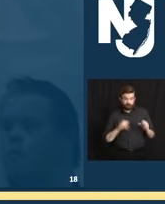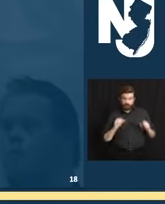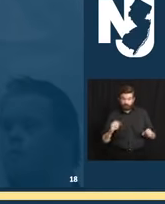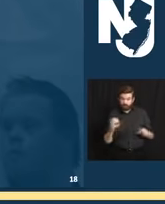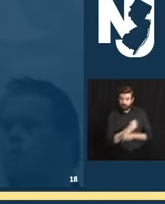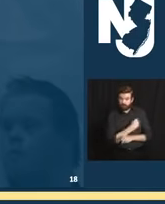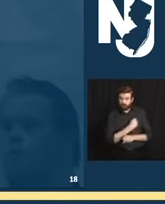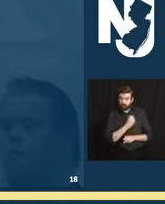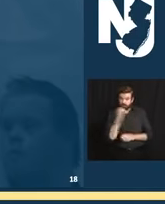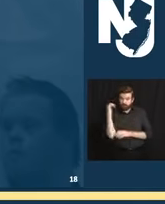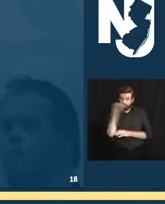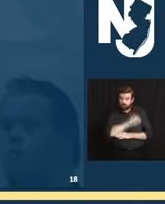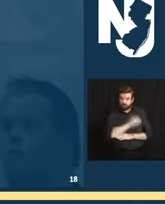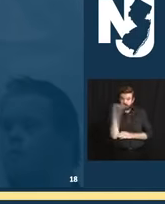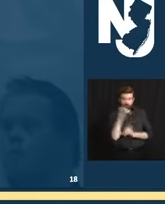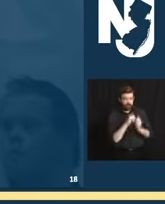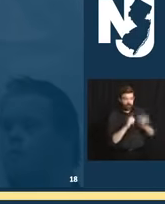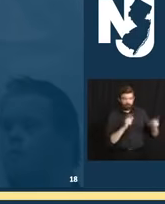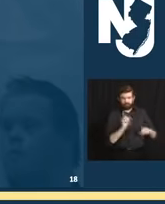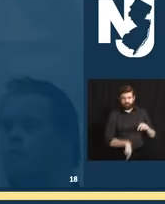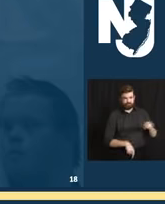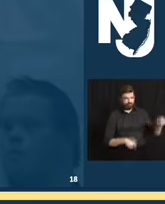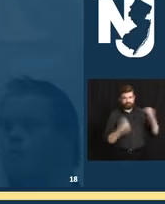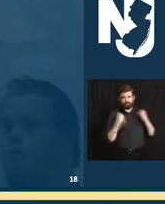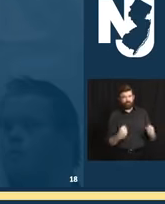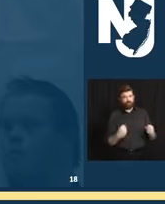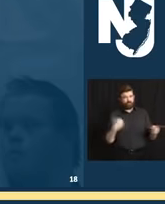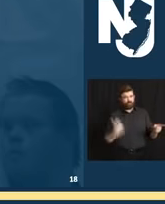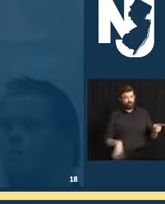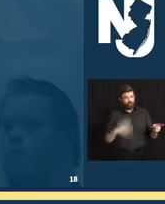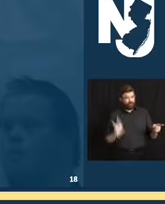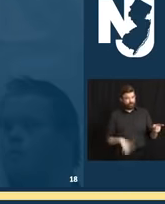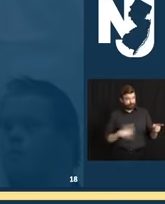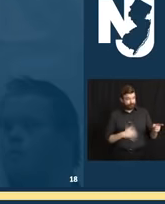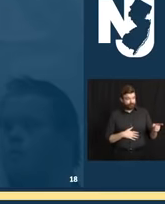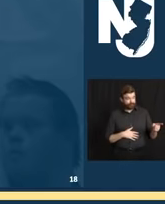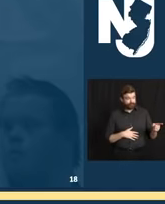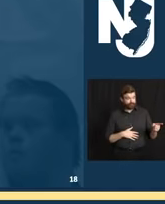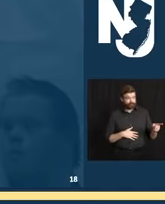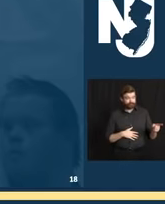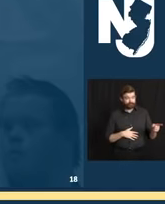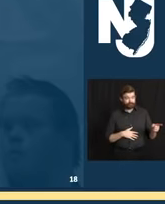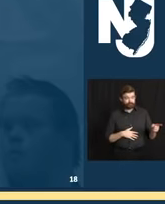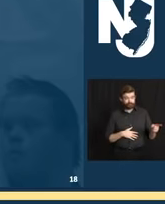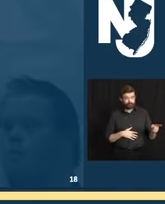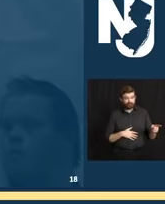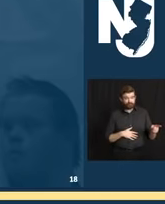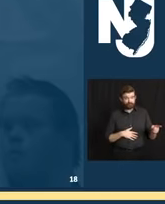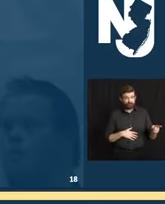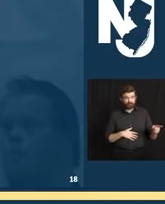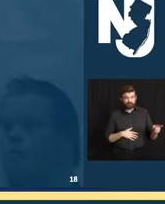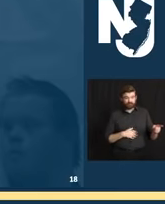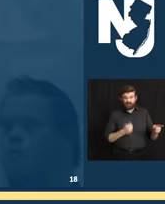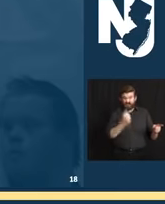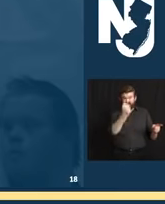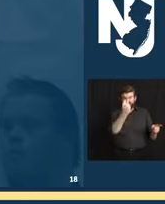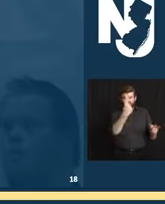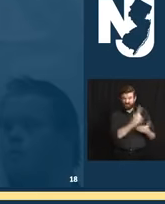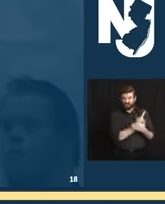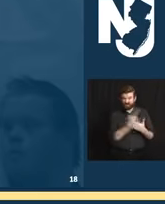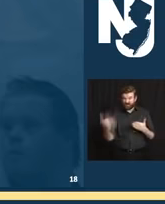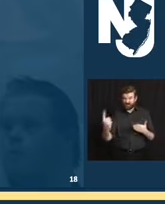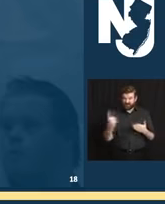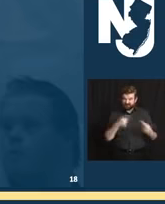inner strength was pushed to its limits. Colby fought a nearly 11-week battle with COVID-19 at